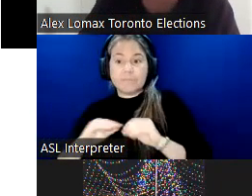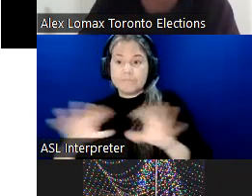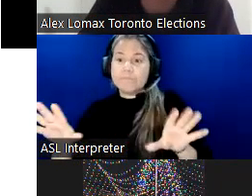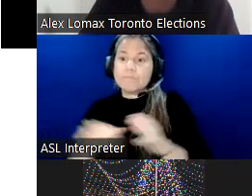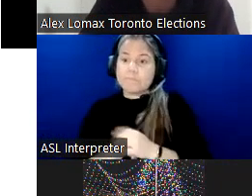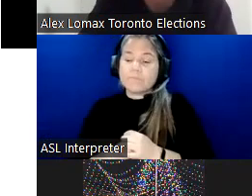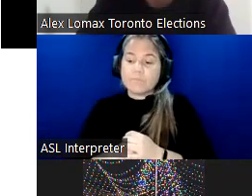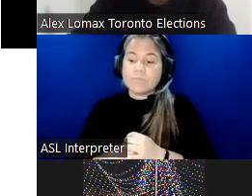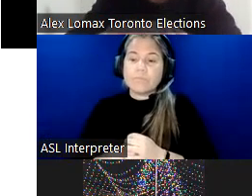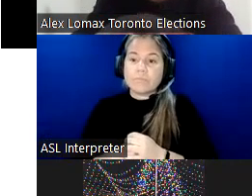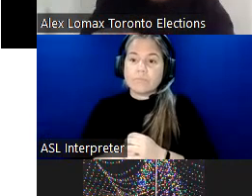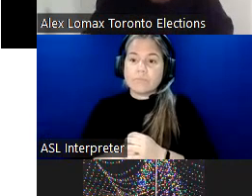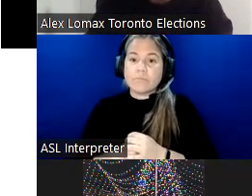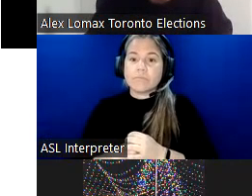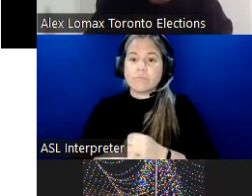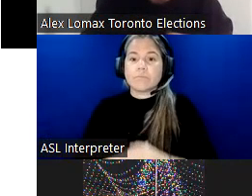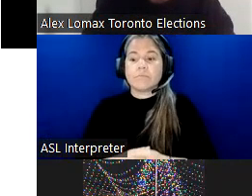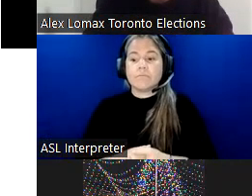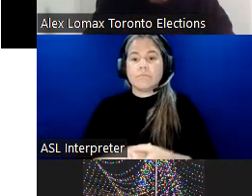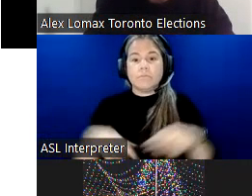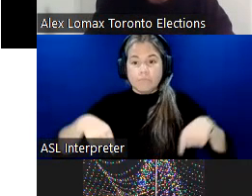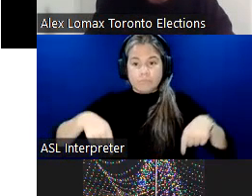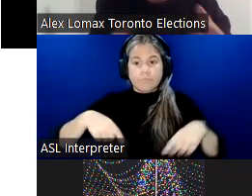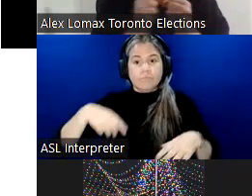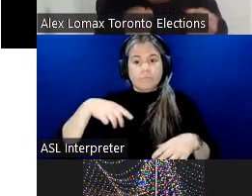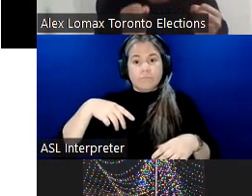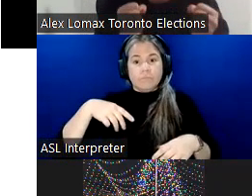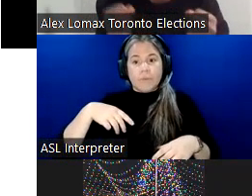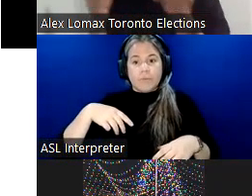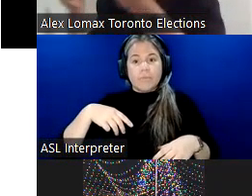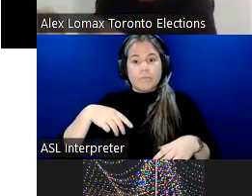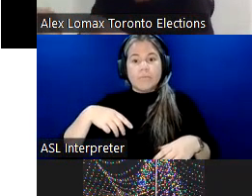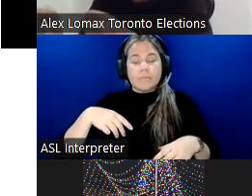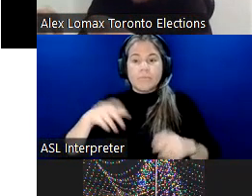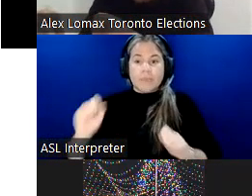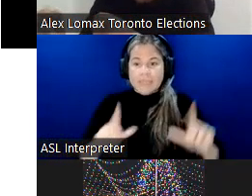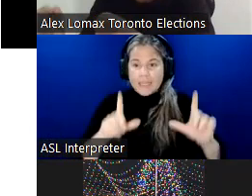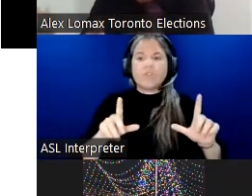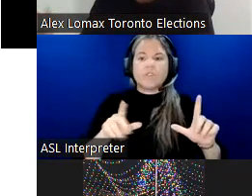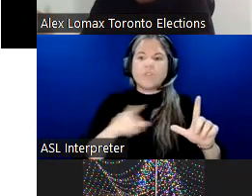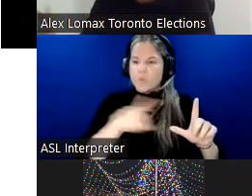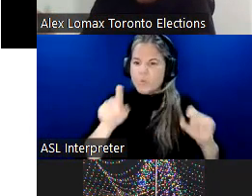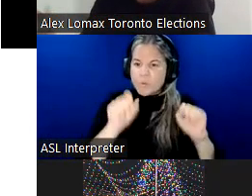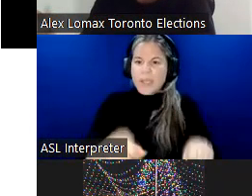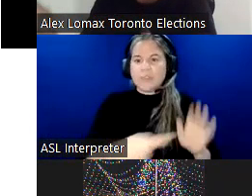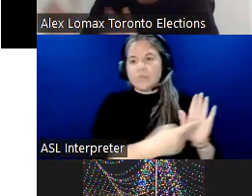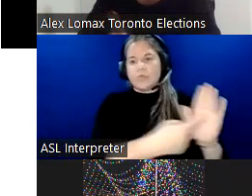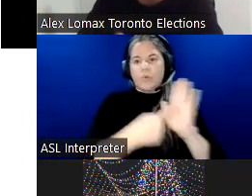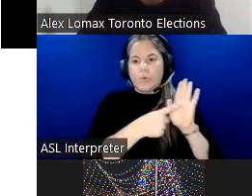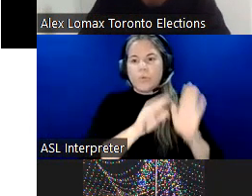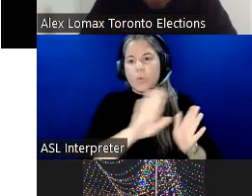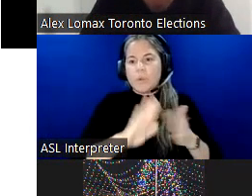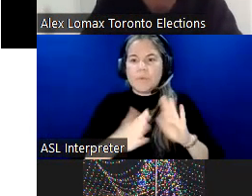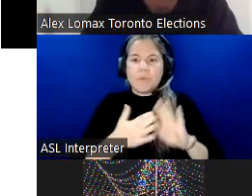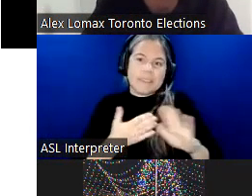shared. And we've designed this so that people can take it and use it in their communities in the way that they best see fit.